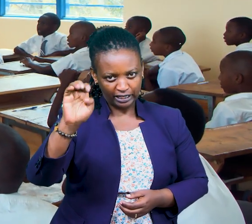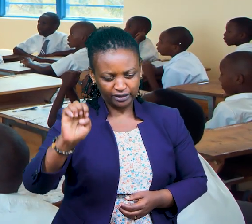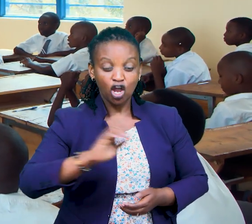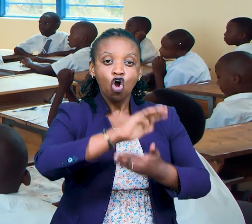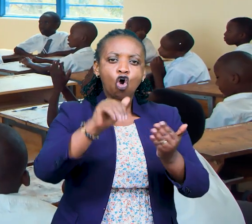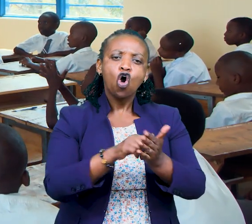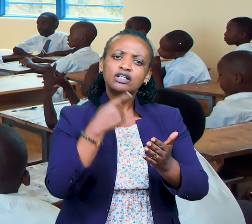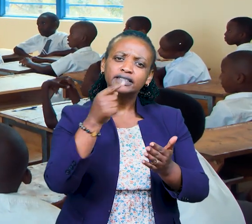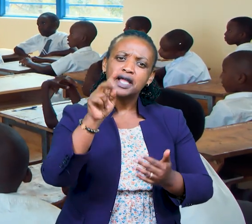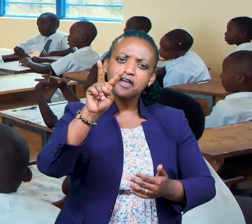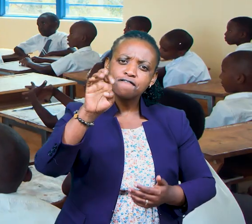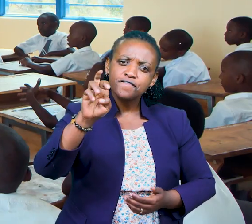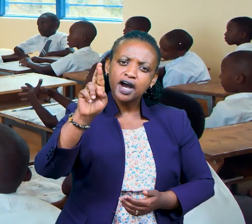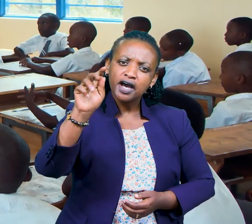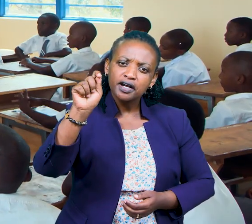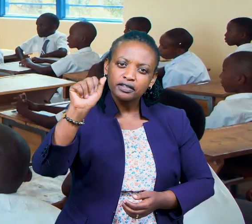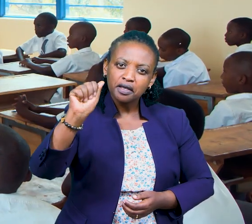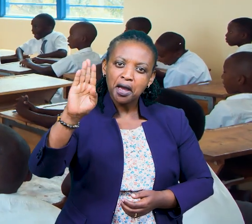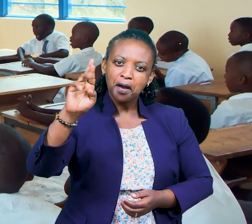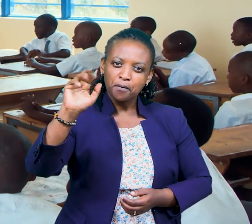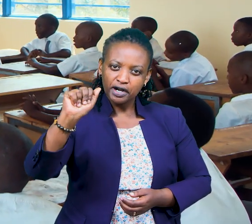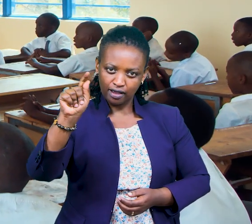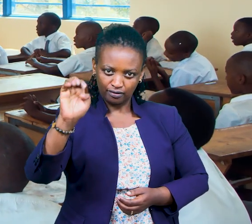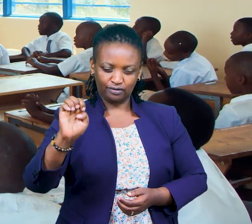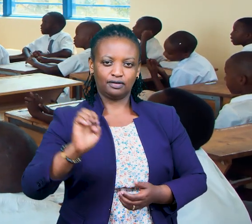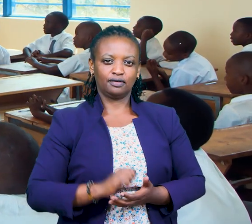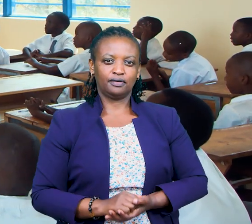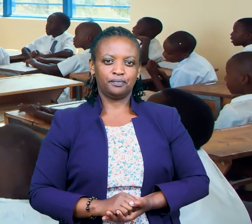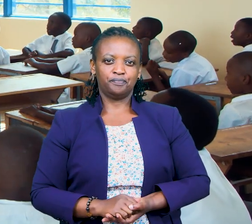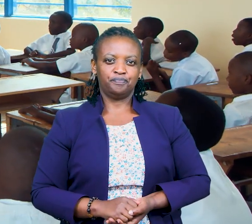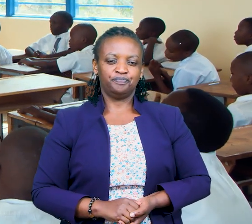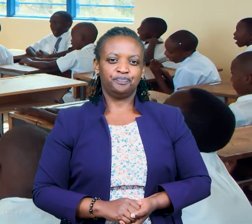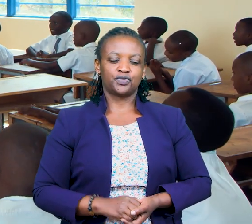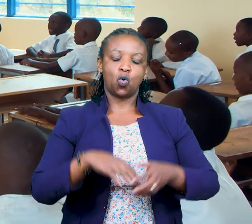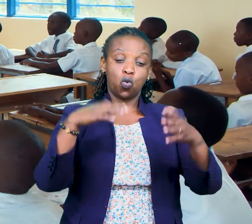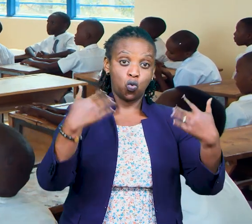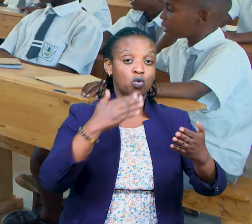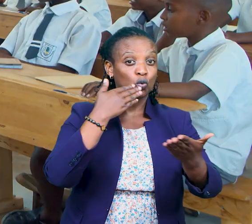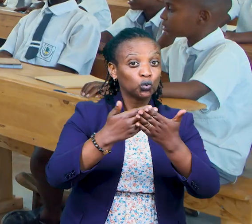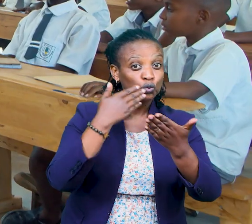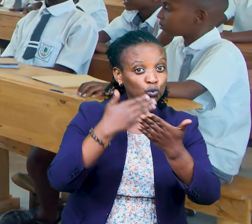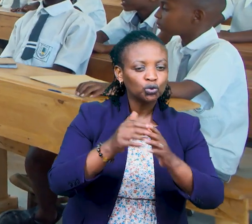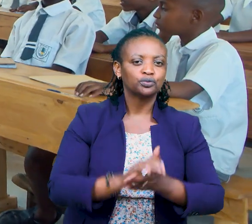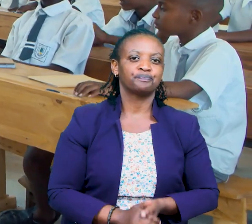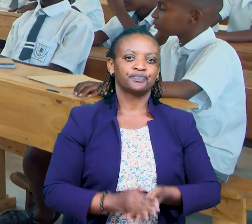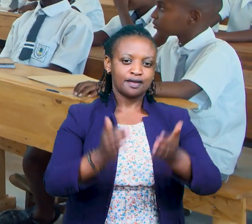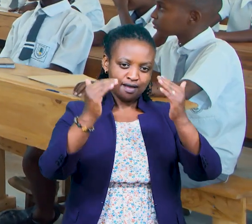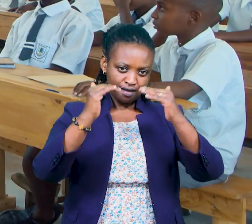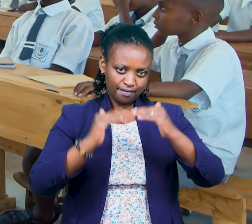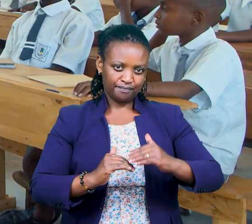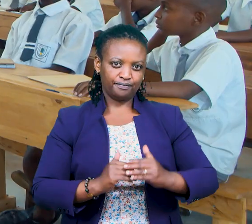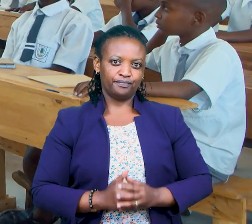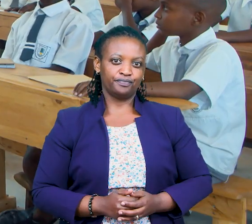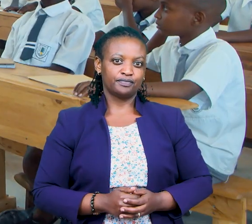vertebrate. A vertebrate. All of you say vertebrate. Vertebrate. Vertebrate. Vertebrate. Wow, good, good.